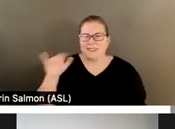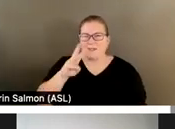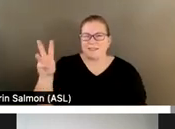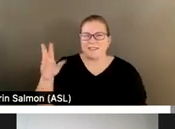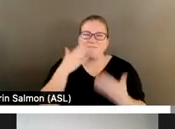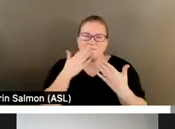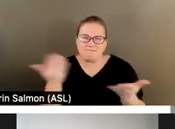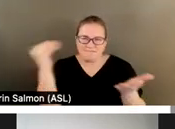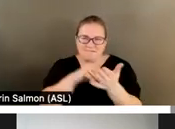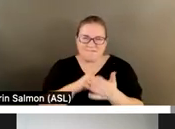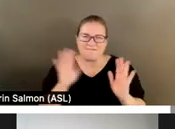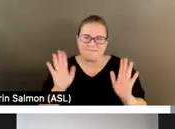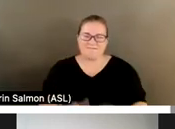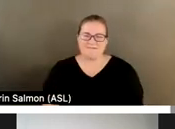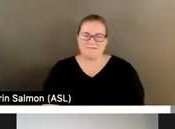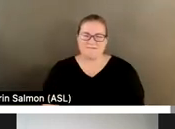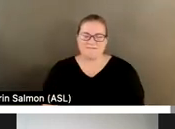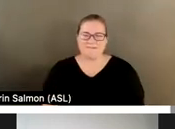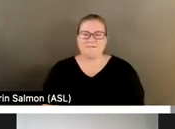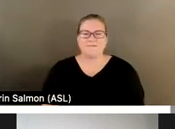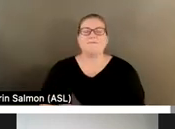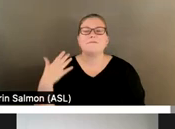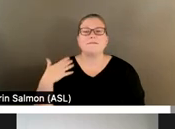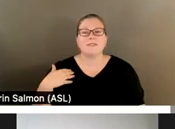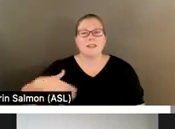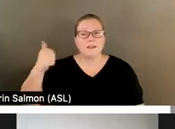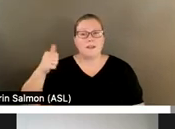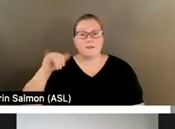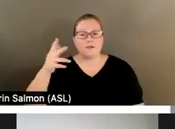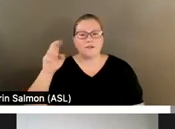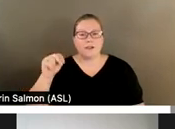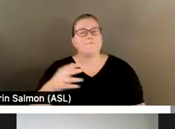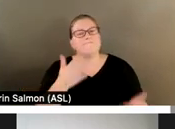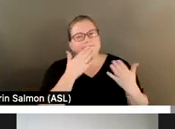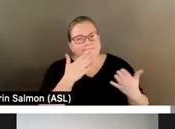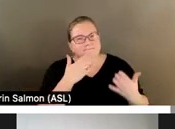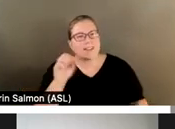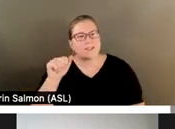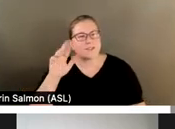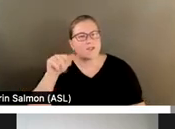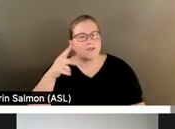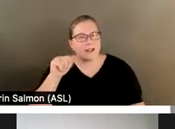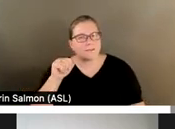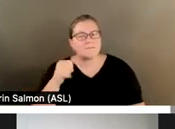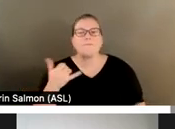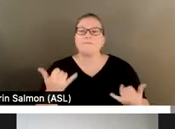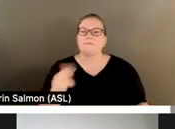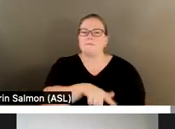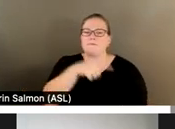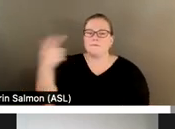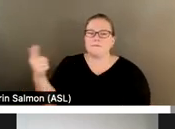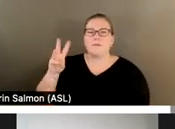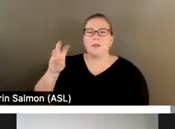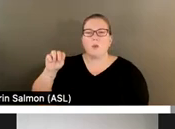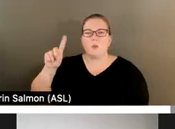day. Thank you, Sarepta. So at this point in time, I'd like to introduce Wendy White-Tygreen. She